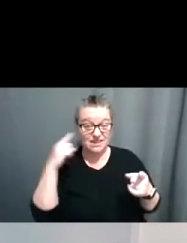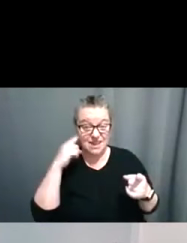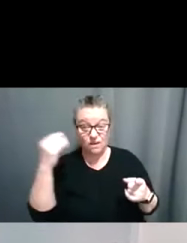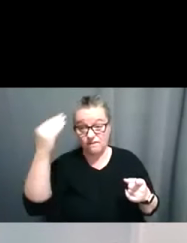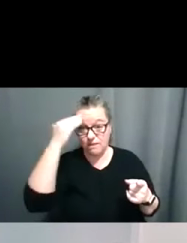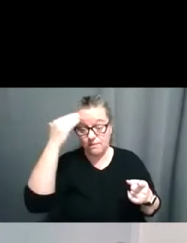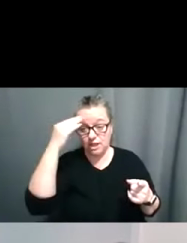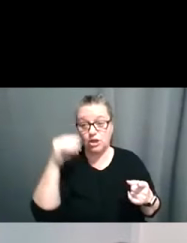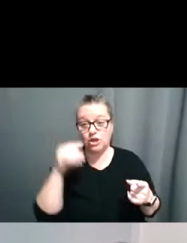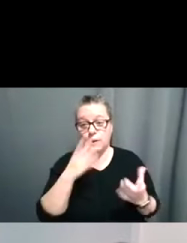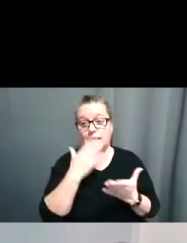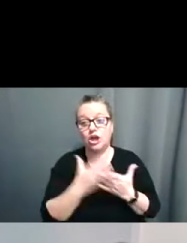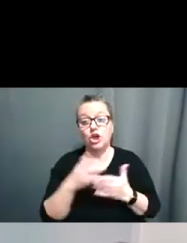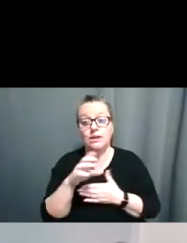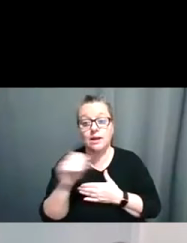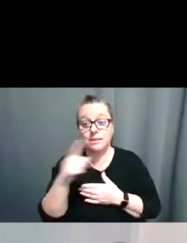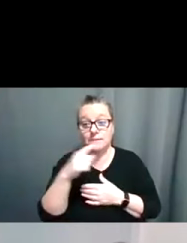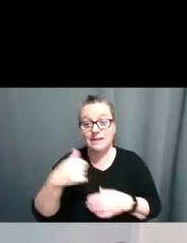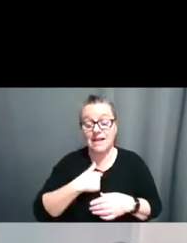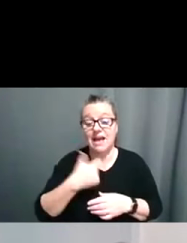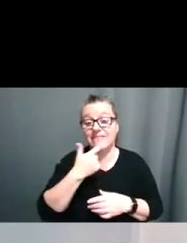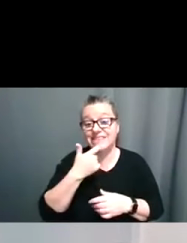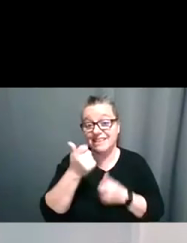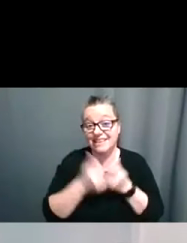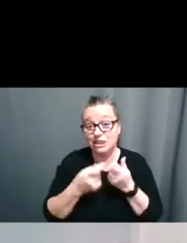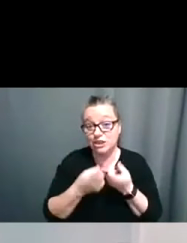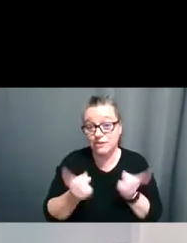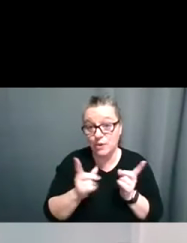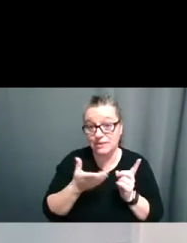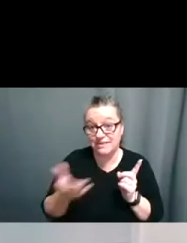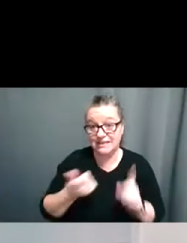you are in good company because I have said each of those things myself.